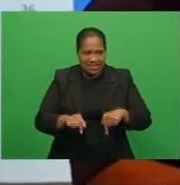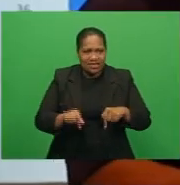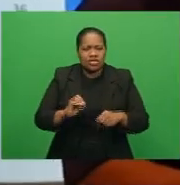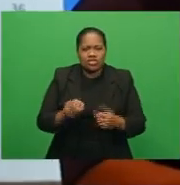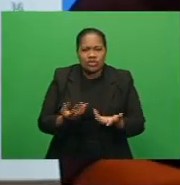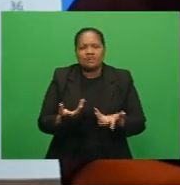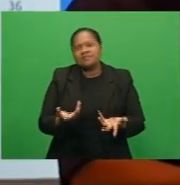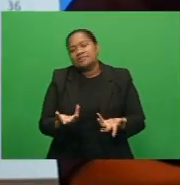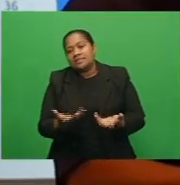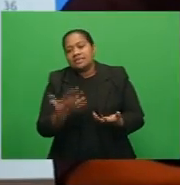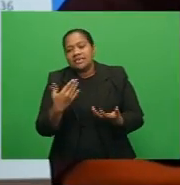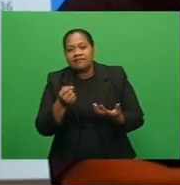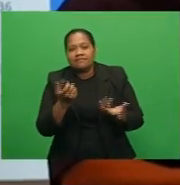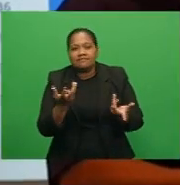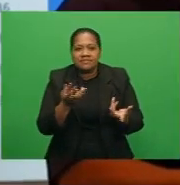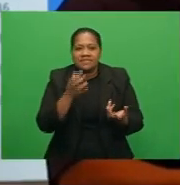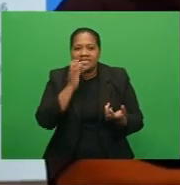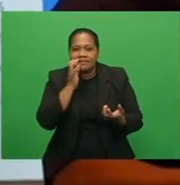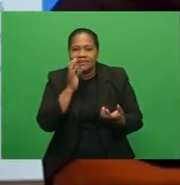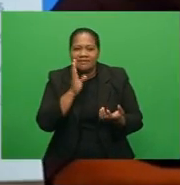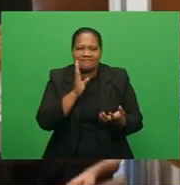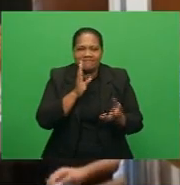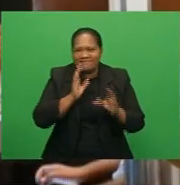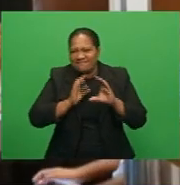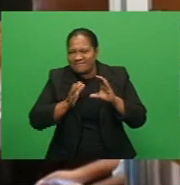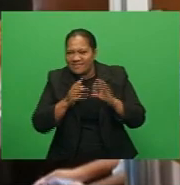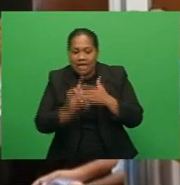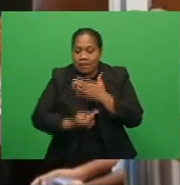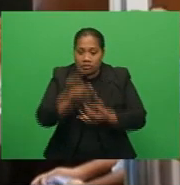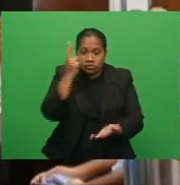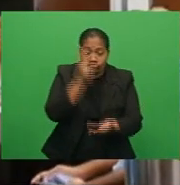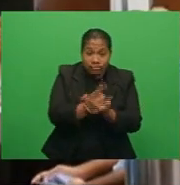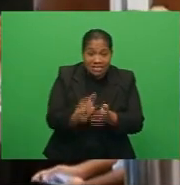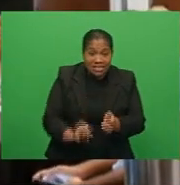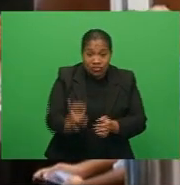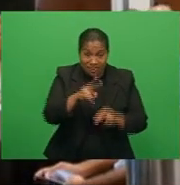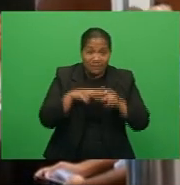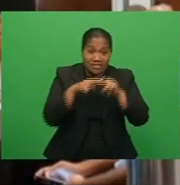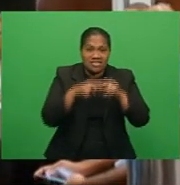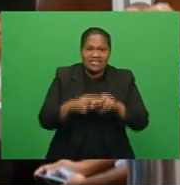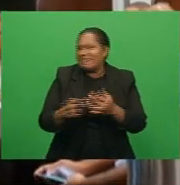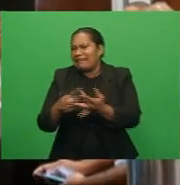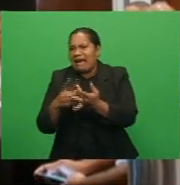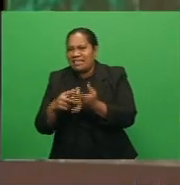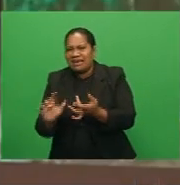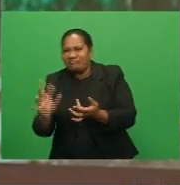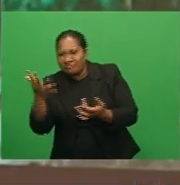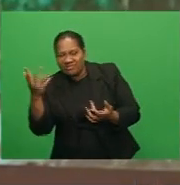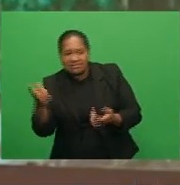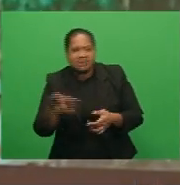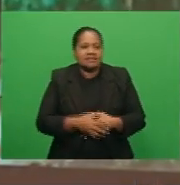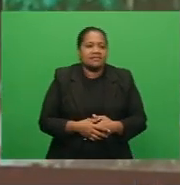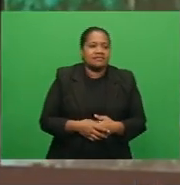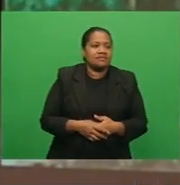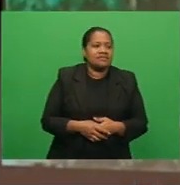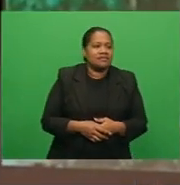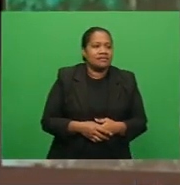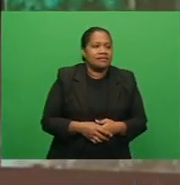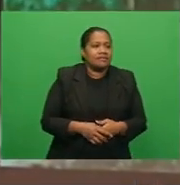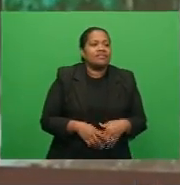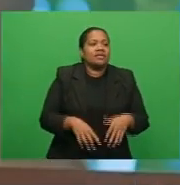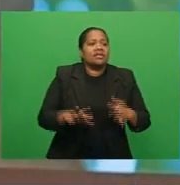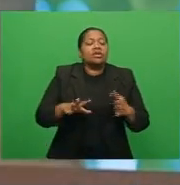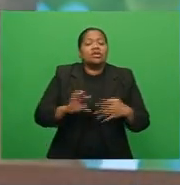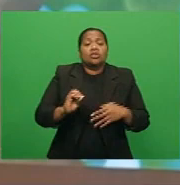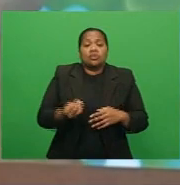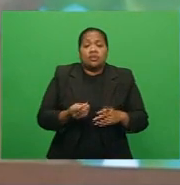misconception around the giant invasive iguanas. BEF, Nature Fiji Marangeti and the United Nations Development Program